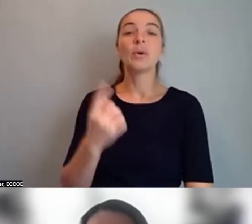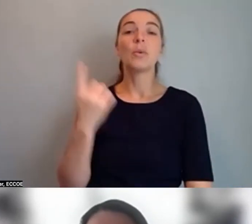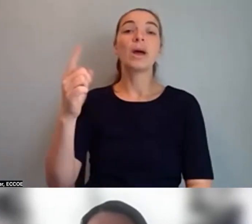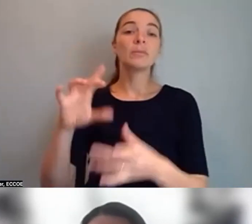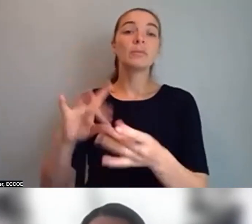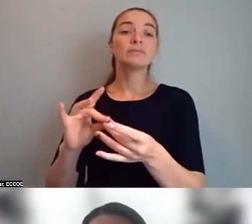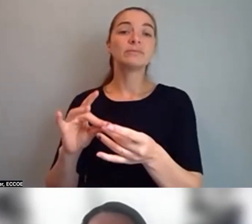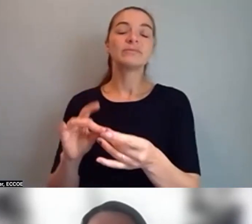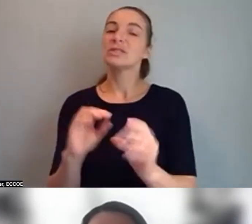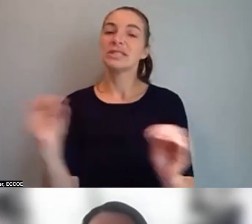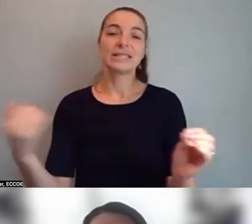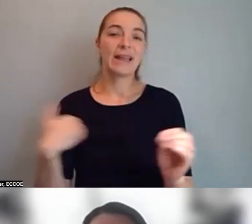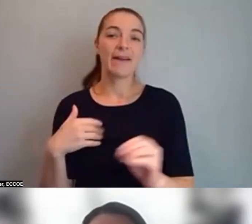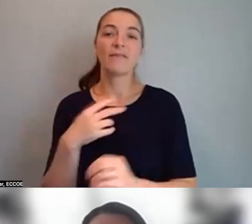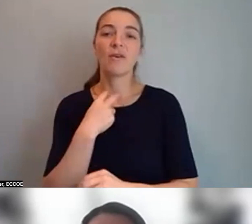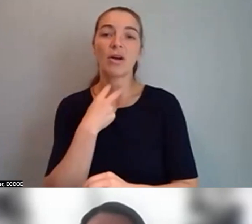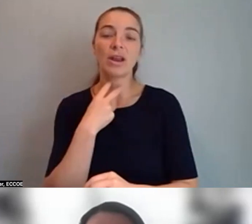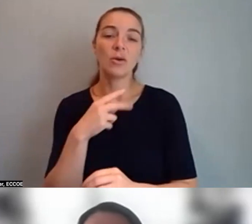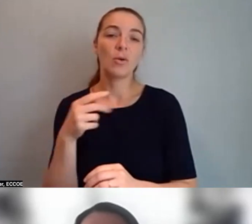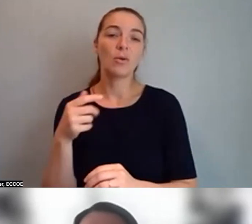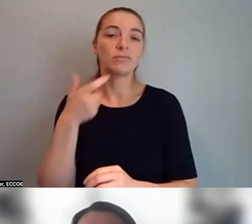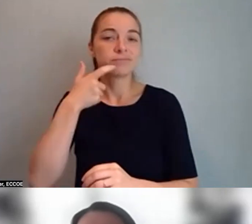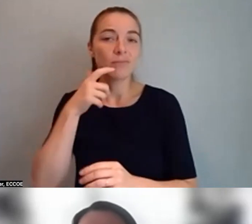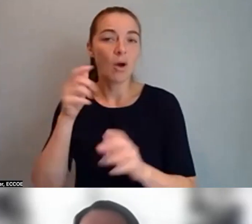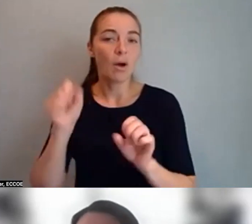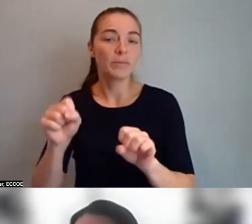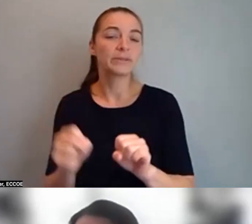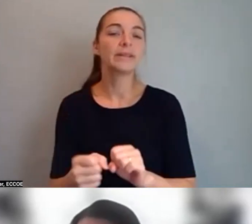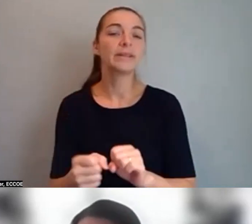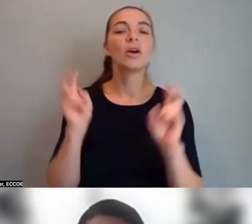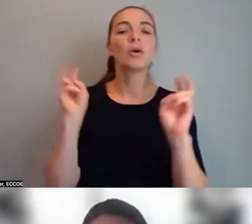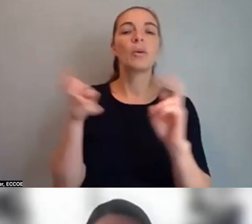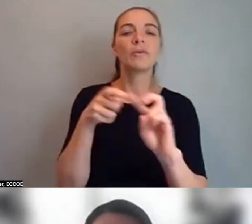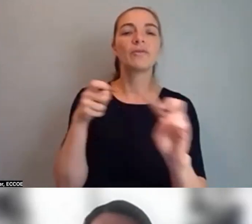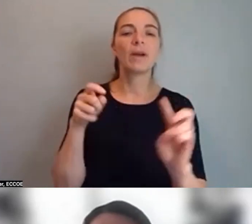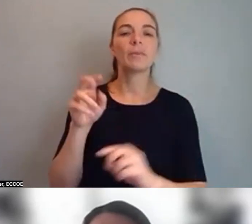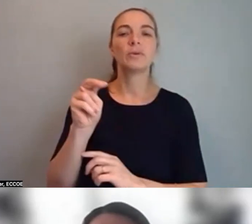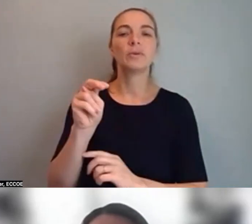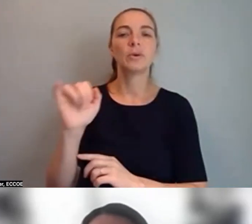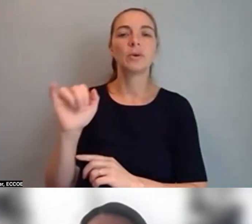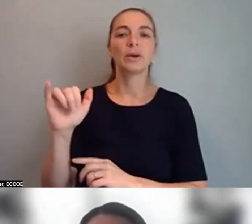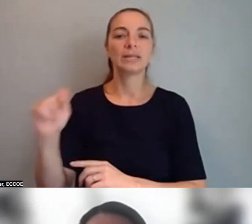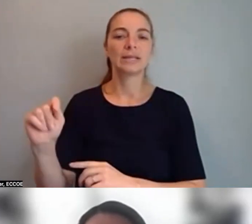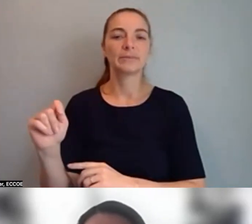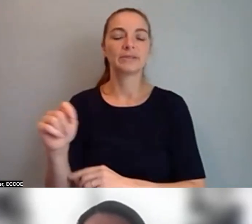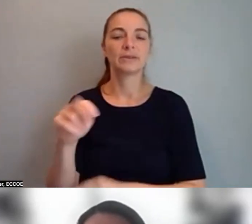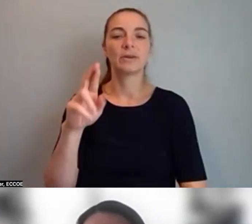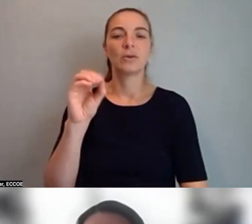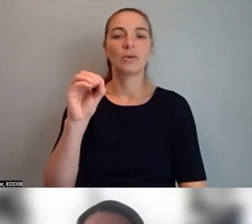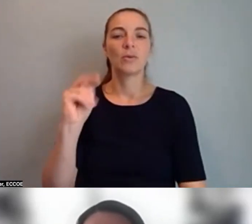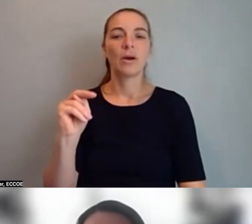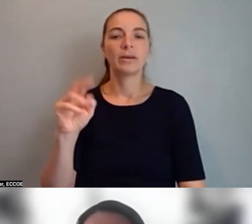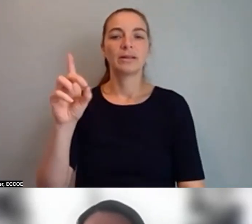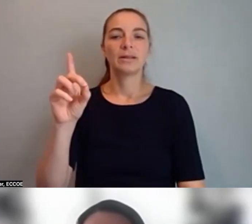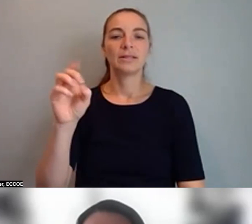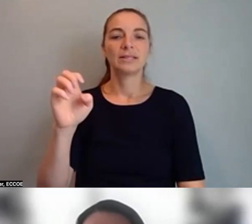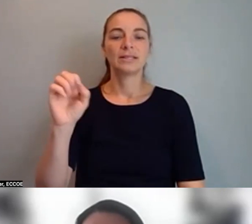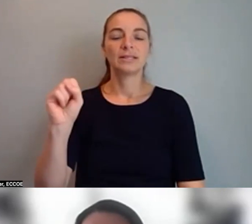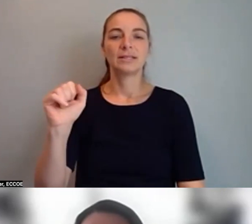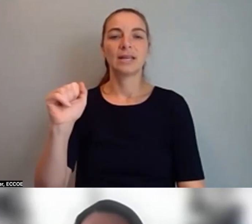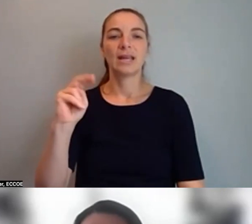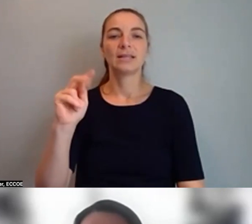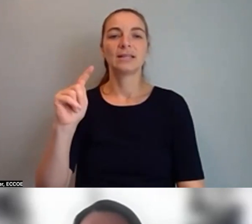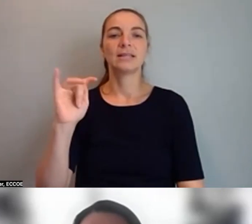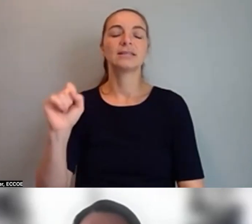They're quoting from a New York Times piece on Ron DeSantis, who is a possible 2024 presidential